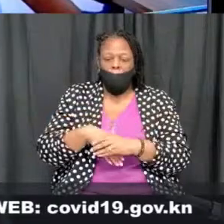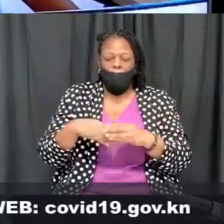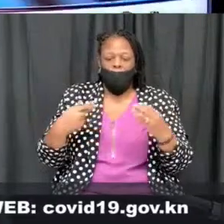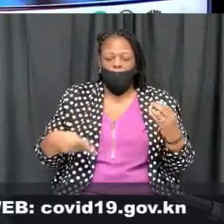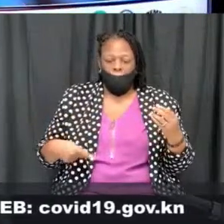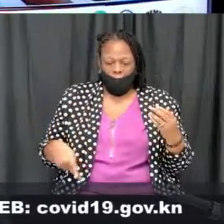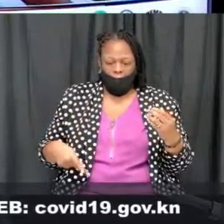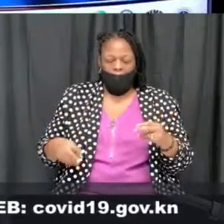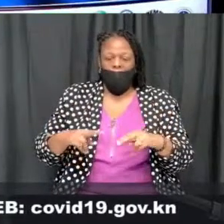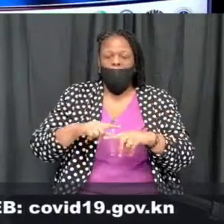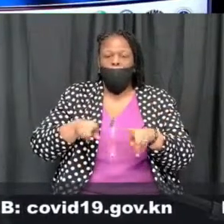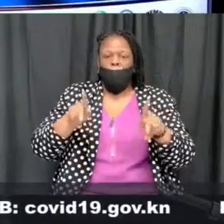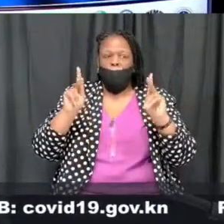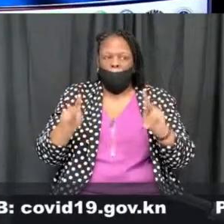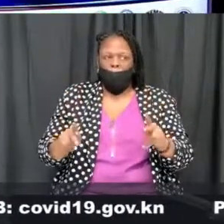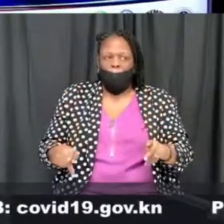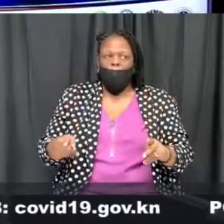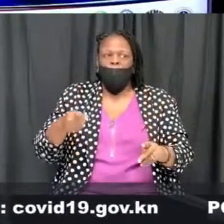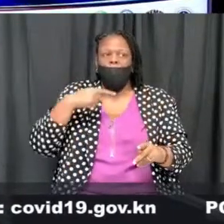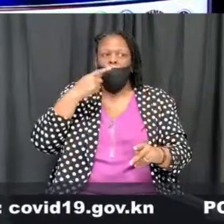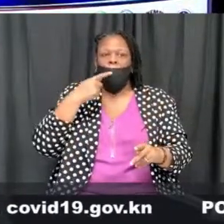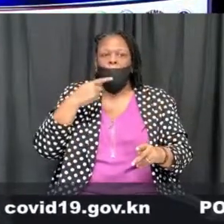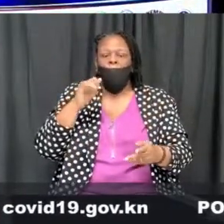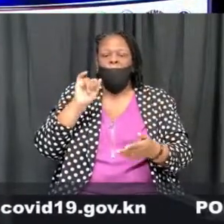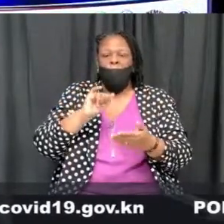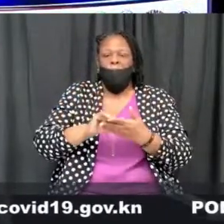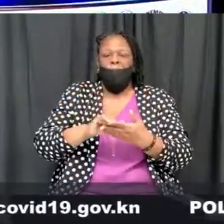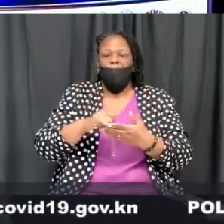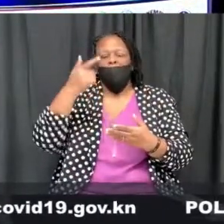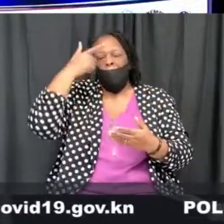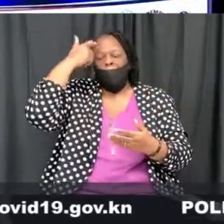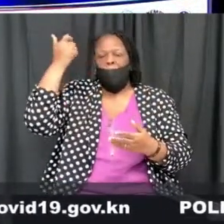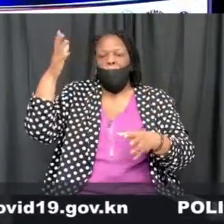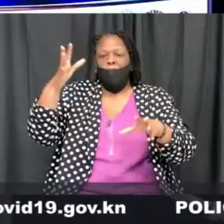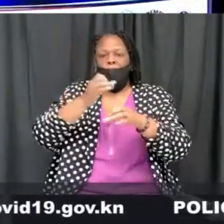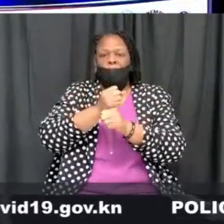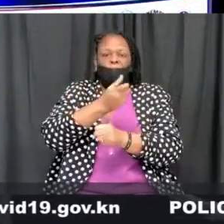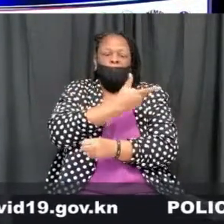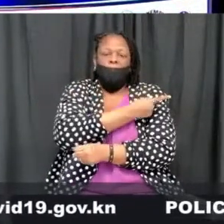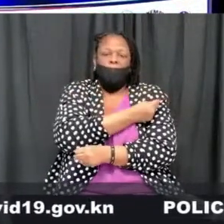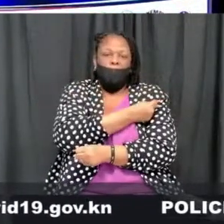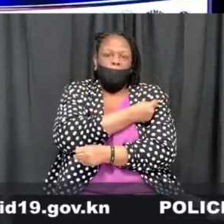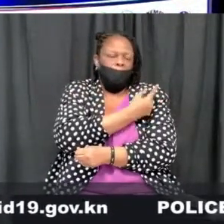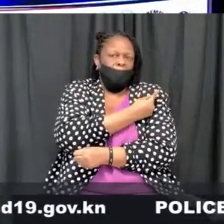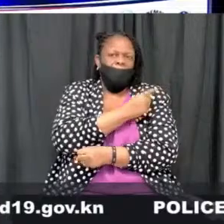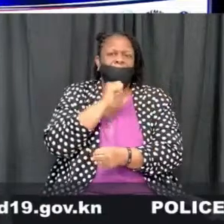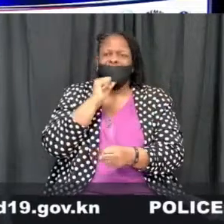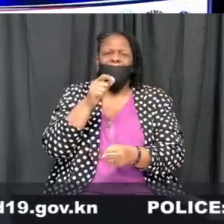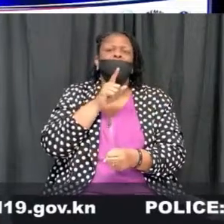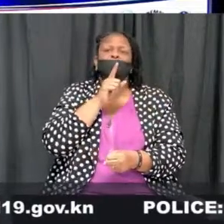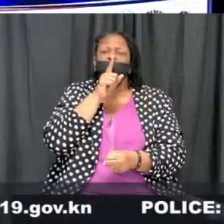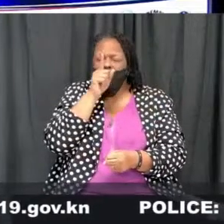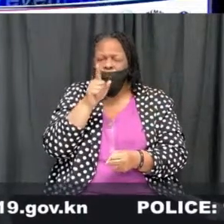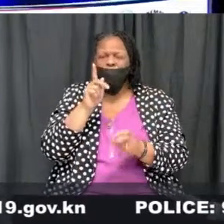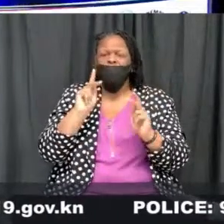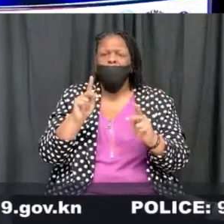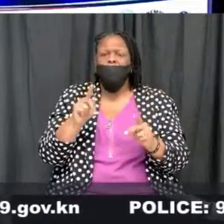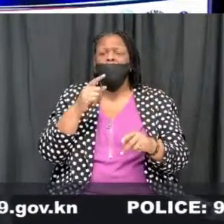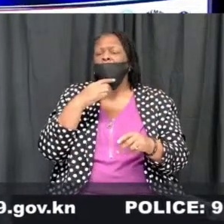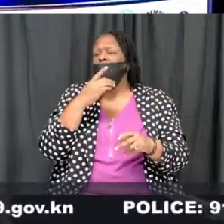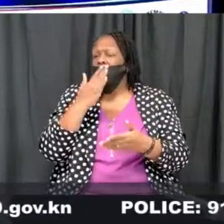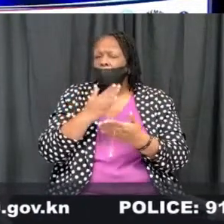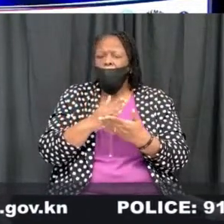is sad that she passed away, but nonetheless, you know, the tribute that you gave in showing her dedication and